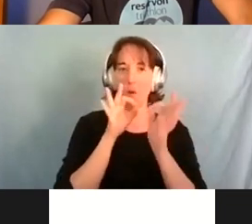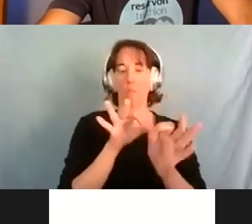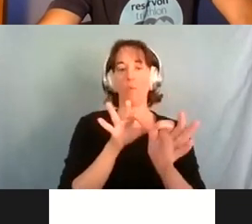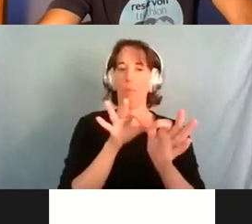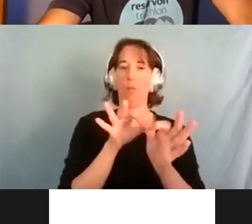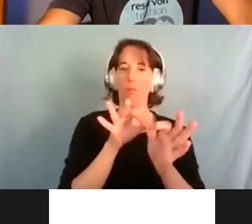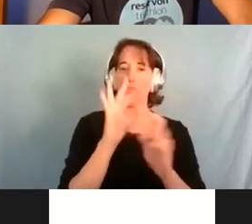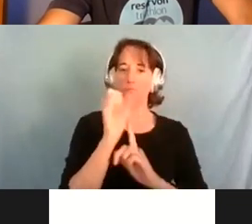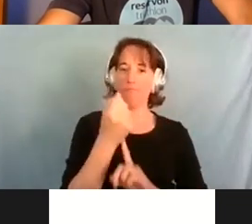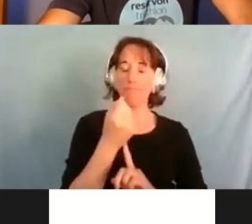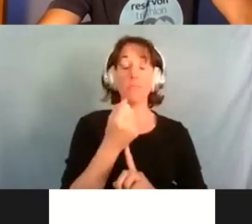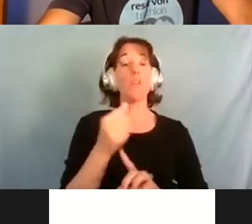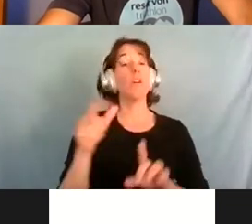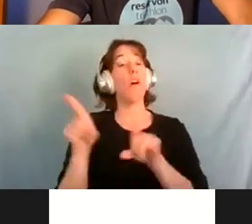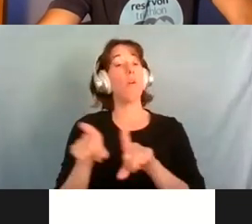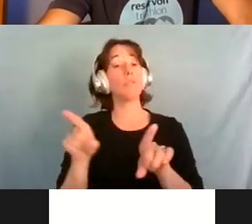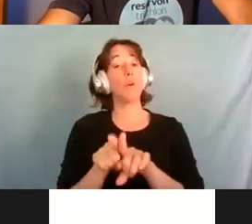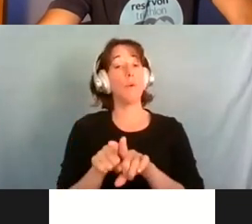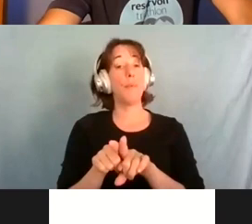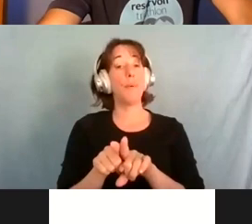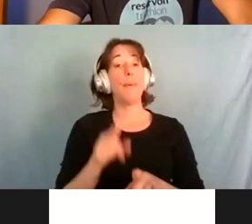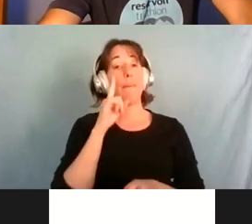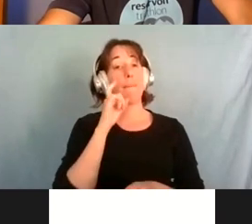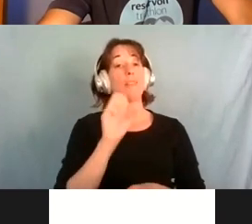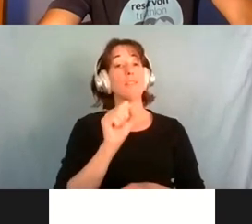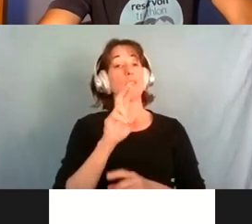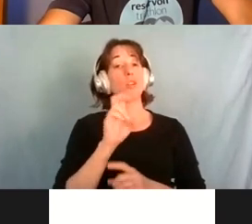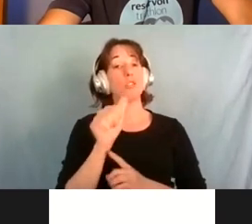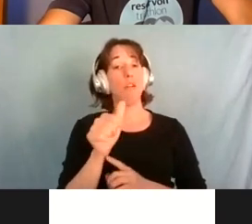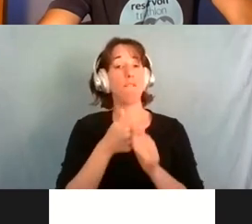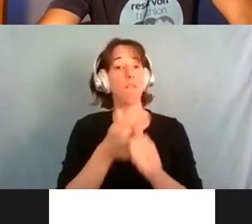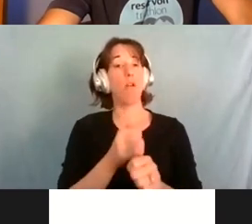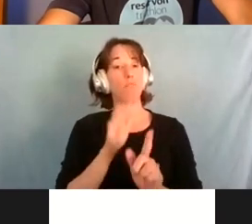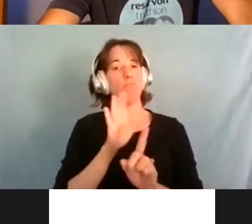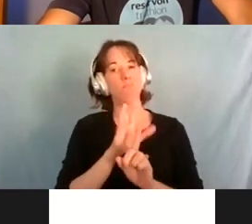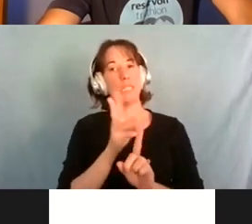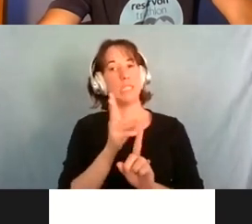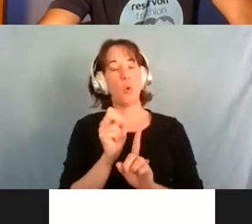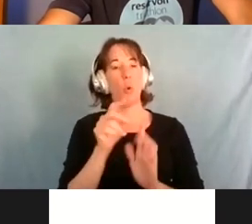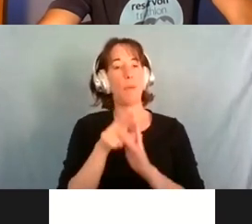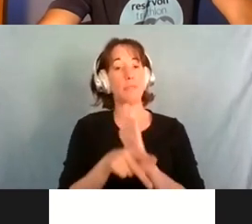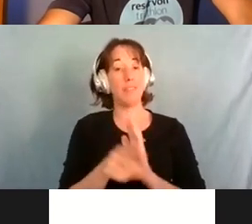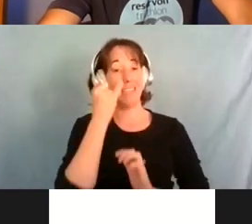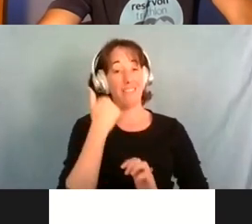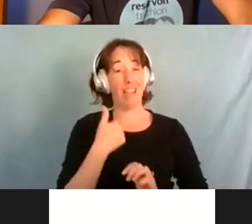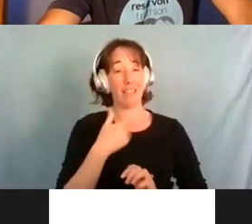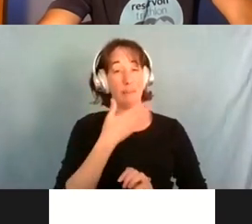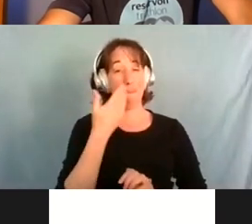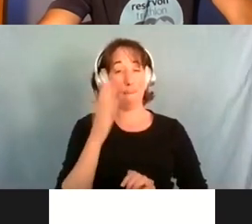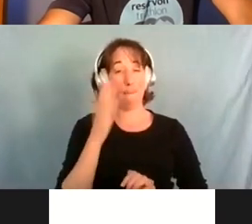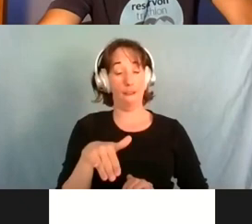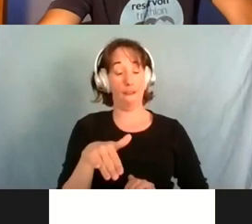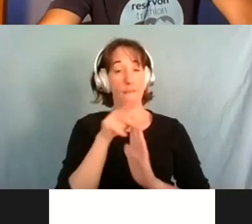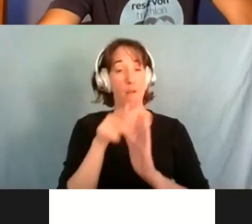Furthermore, since it's following its policy, if it has a bad policy, it will